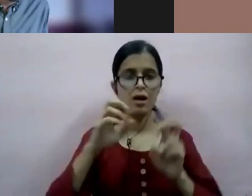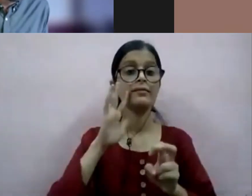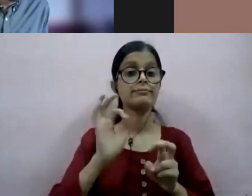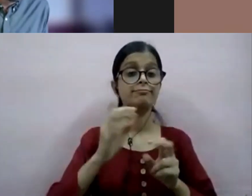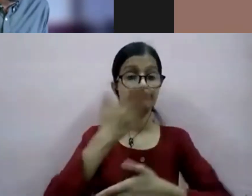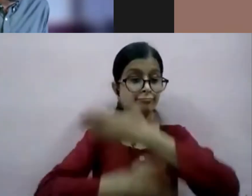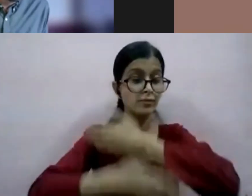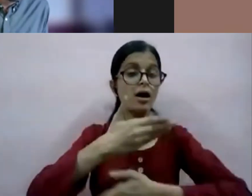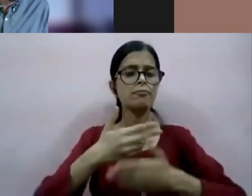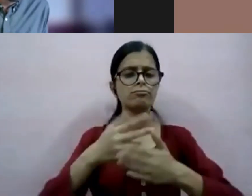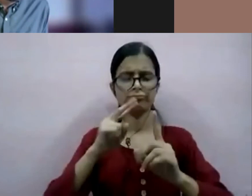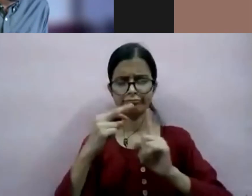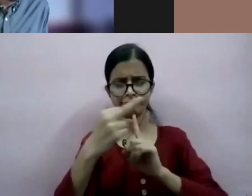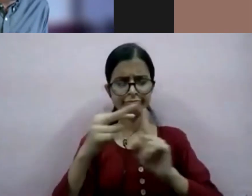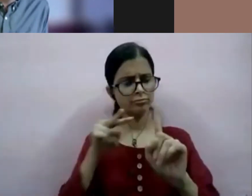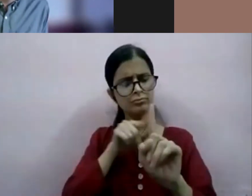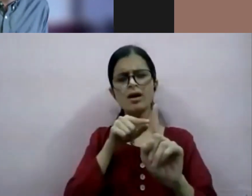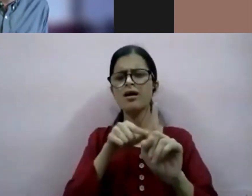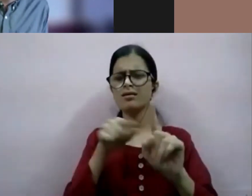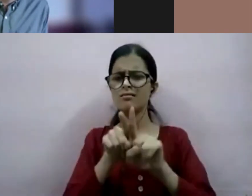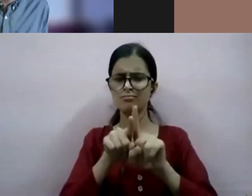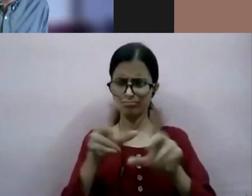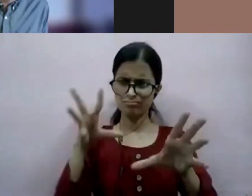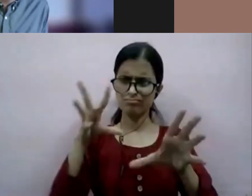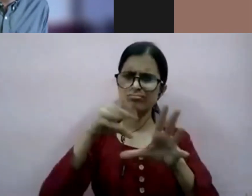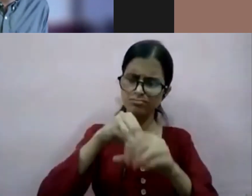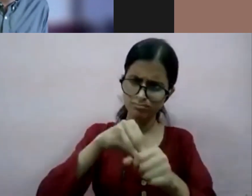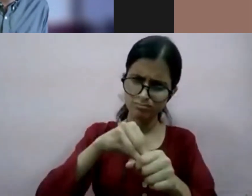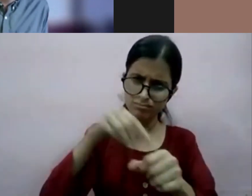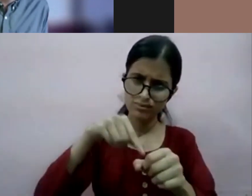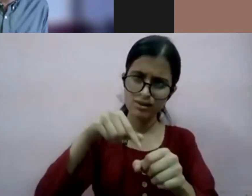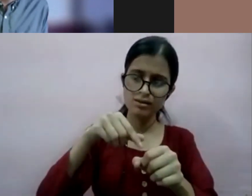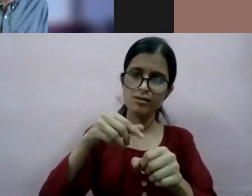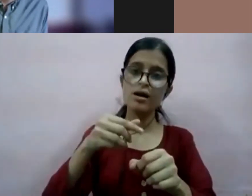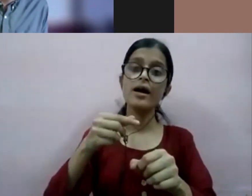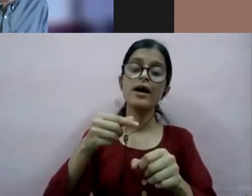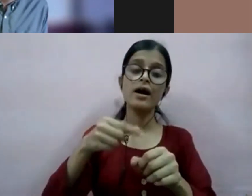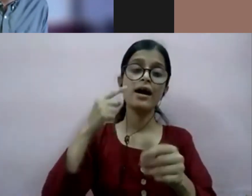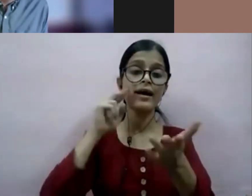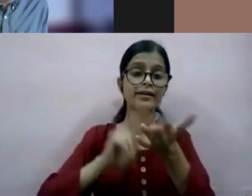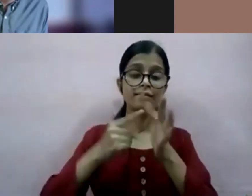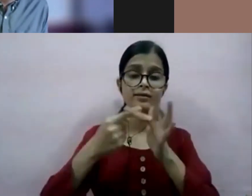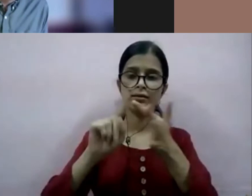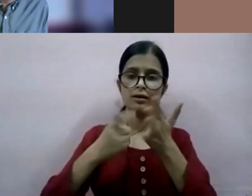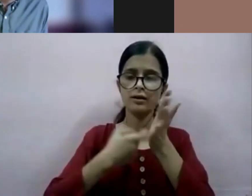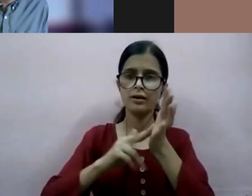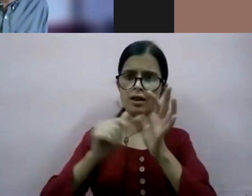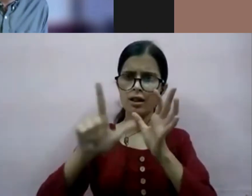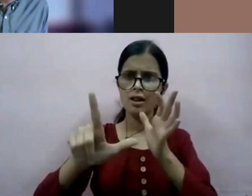could say maybe it could be attributed to internalized ableism. You already talked